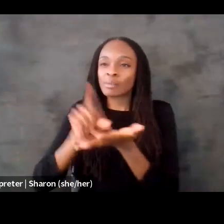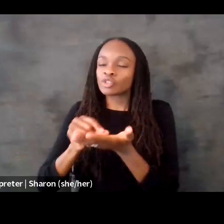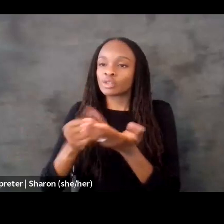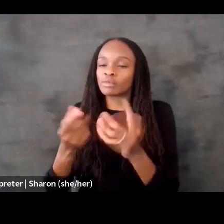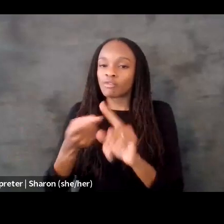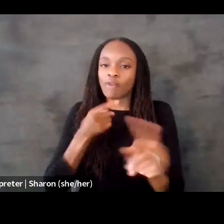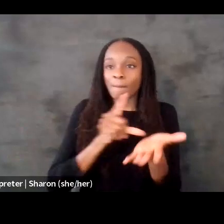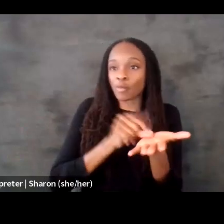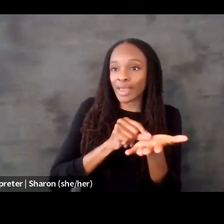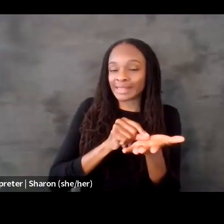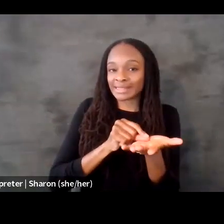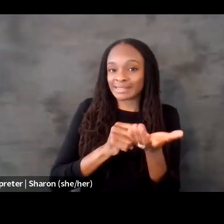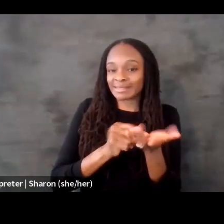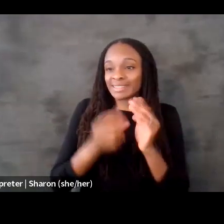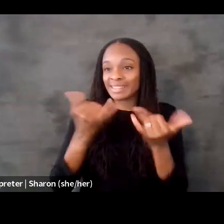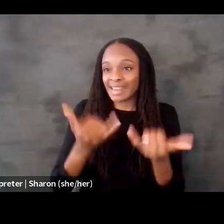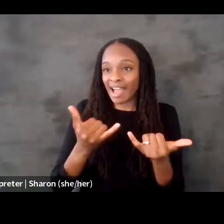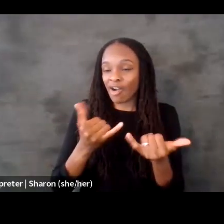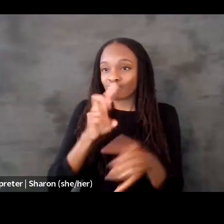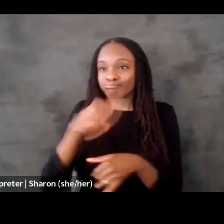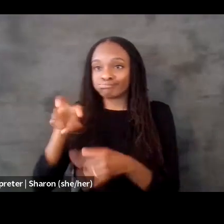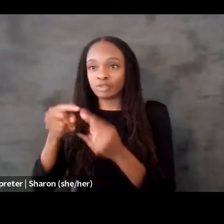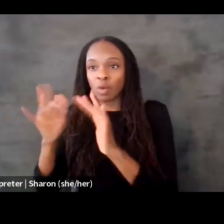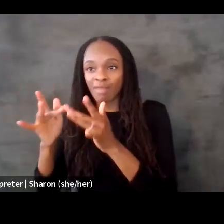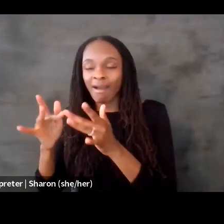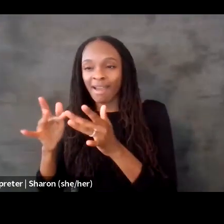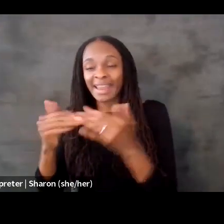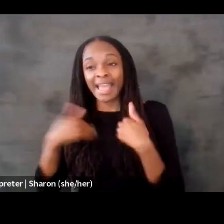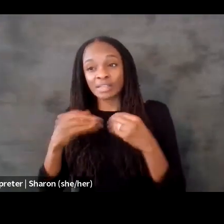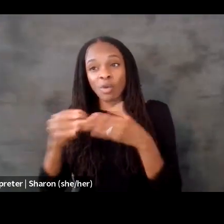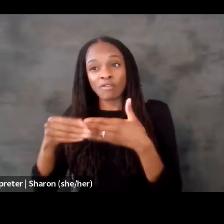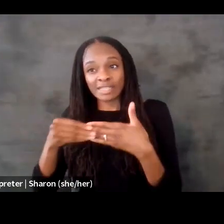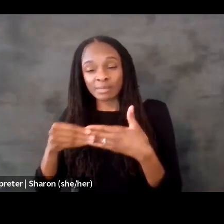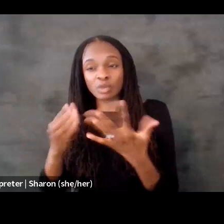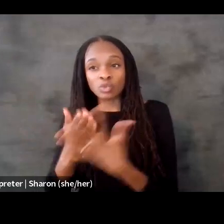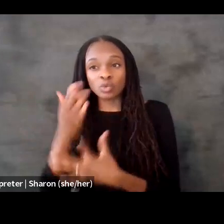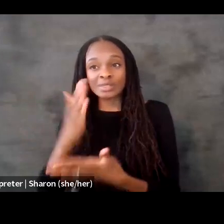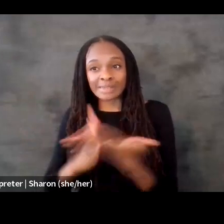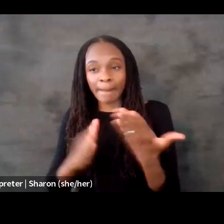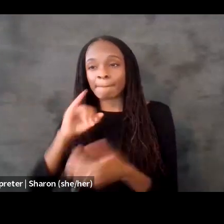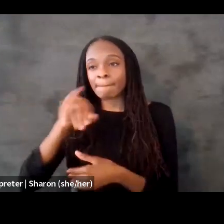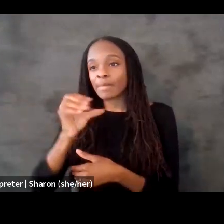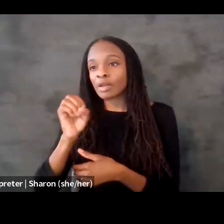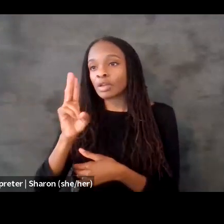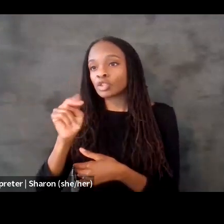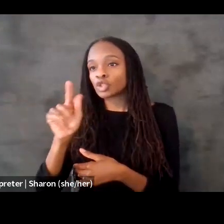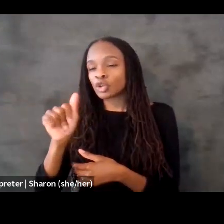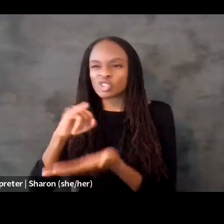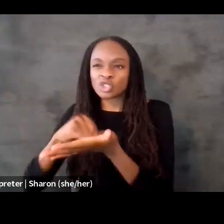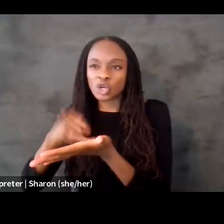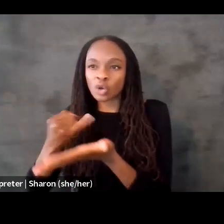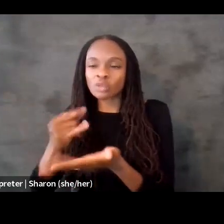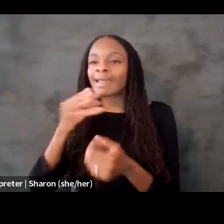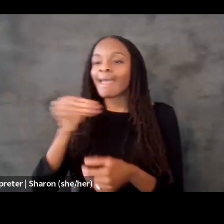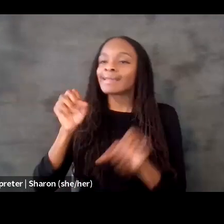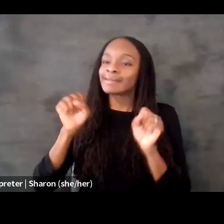to online allows a little bit more flexibility, at least through some journals, and remove some of the barriers that come along with